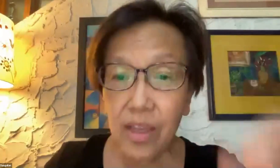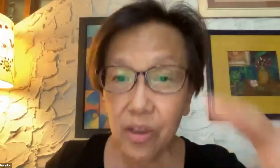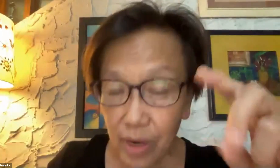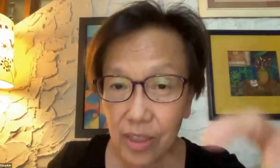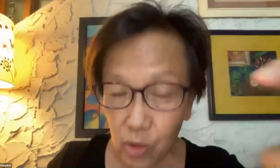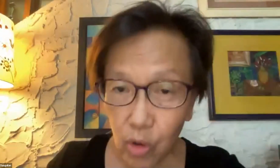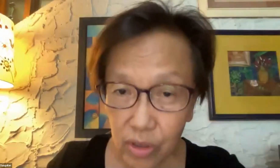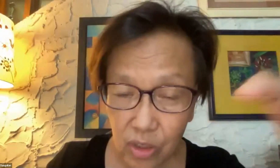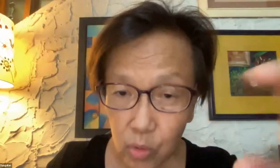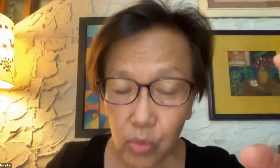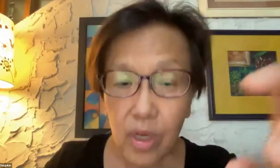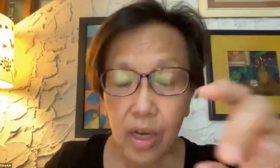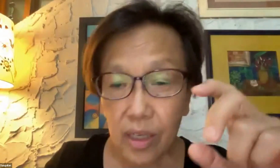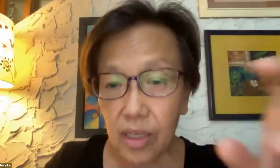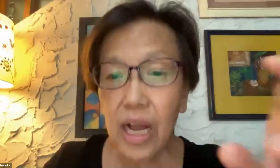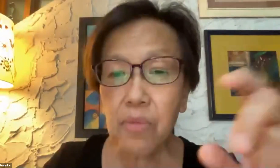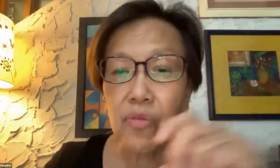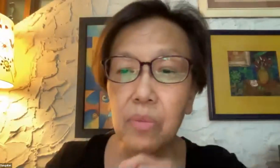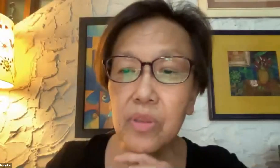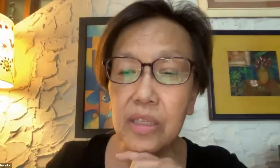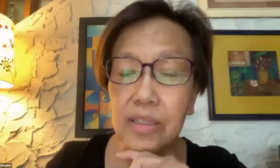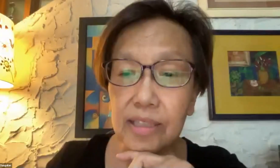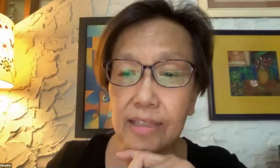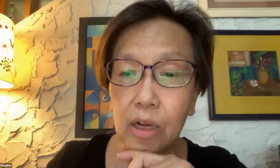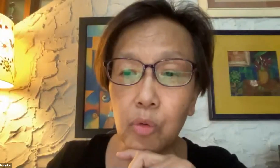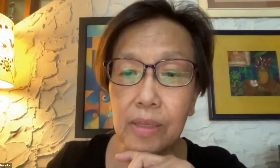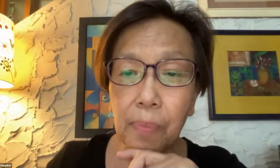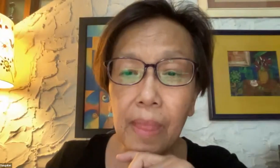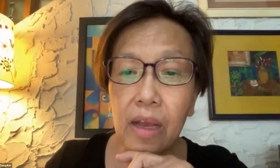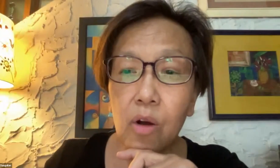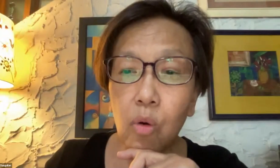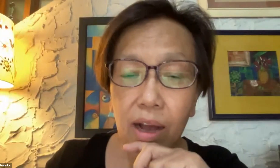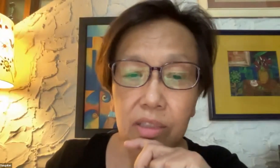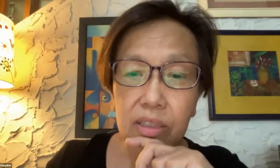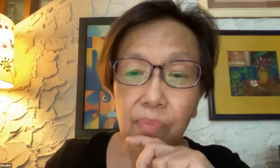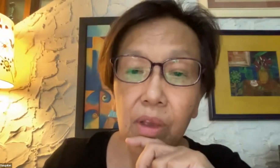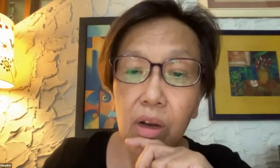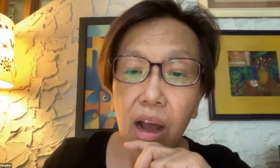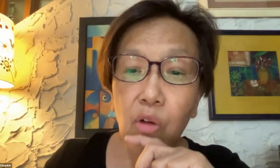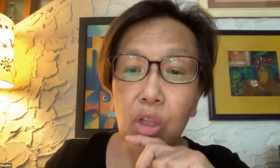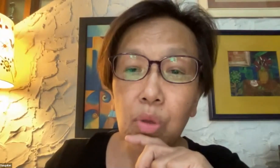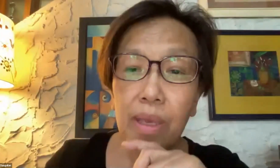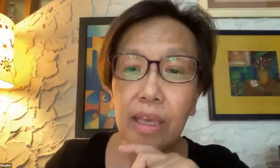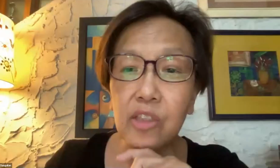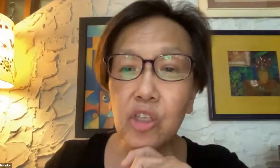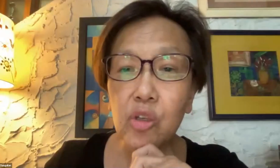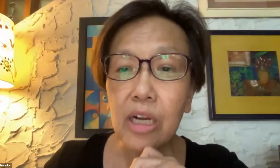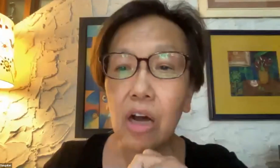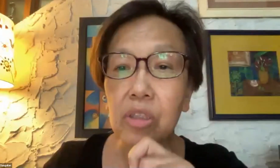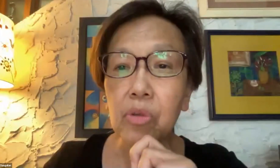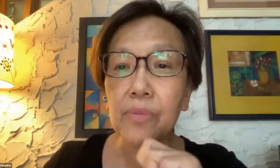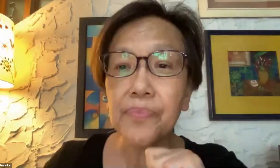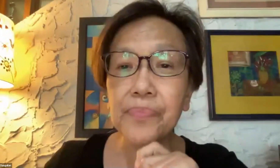really related to all these two, comes from Ces Akuin, who asks, how can we make